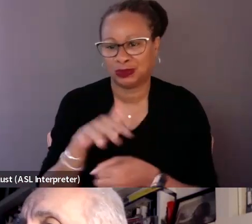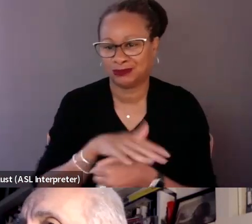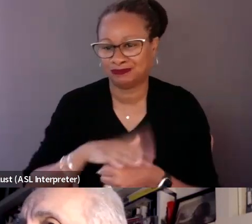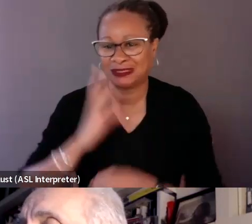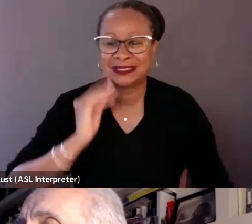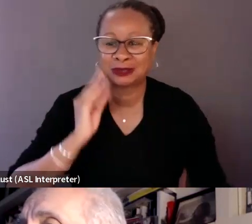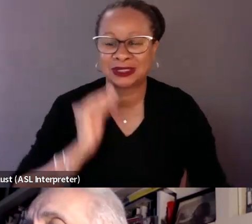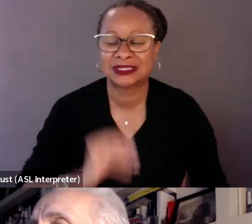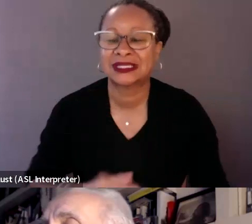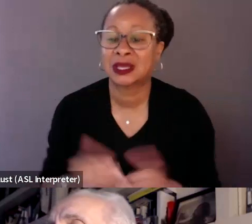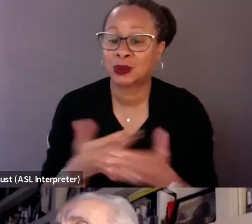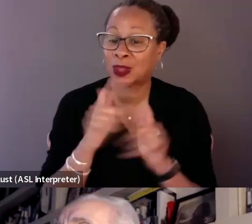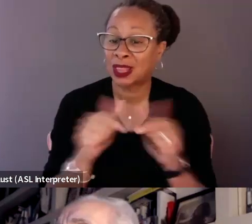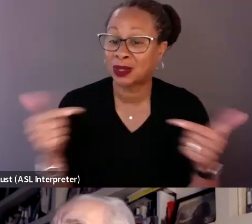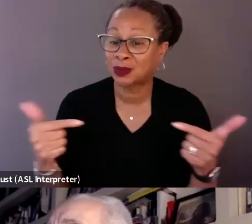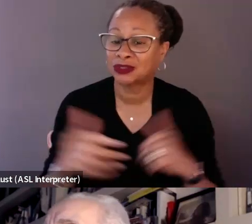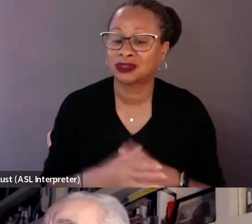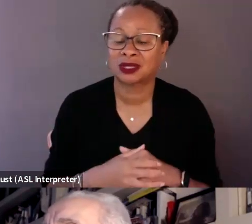experience, a new language.